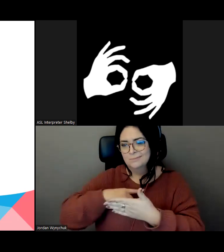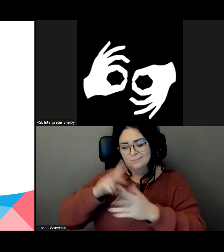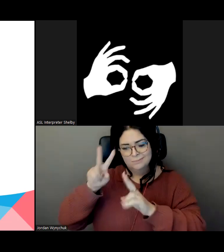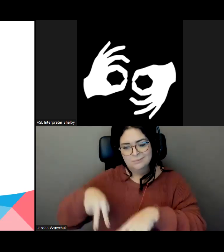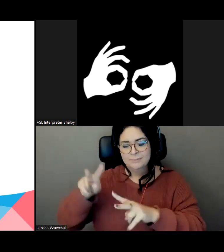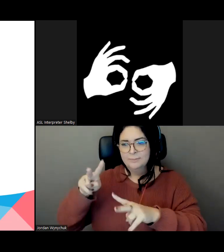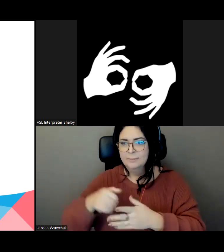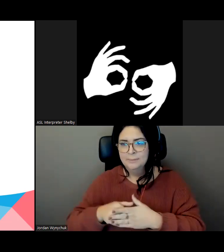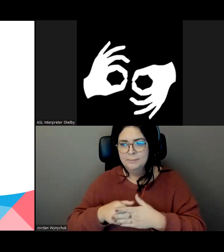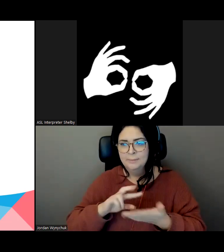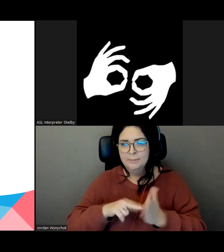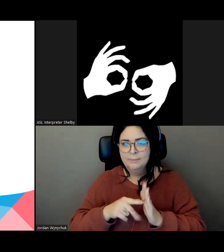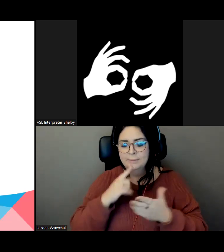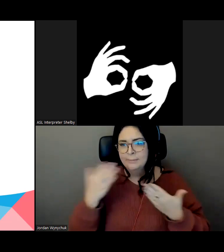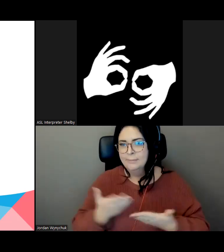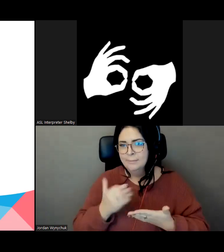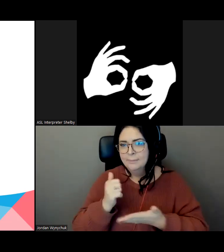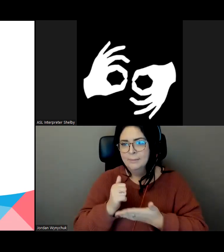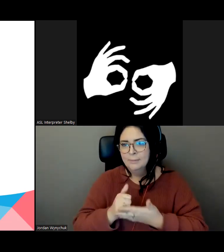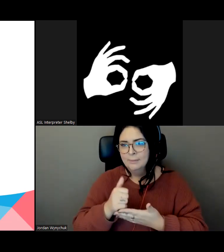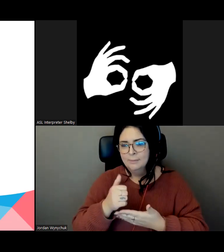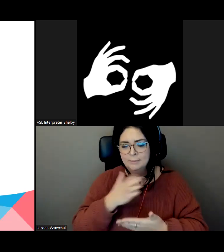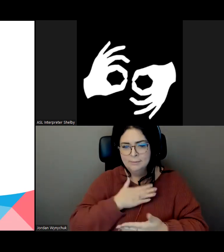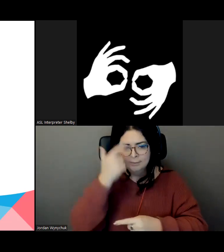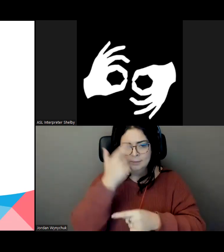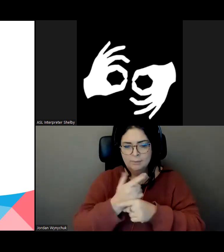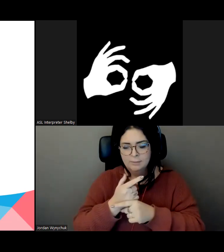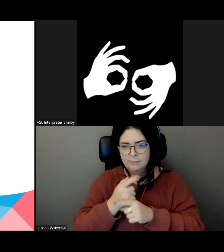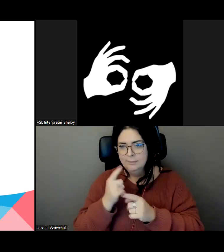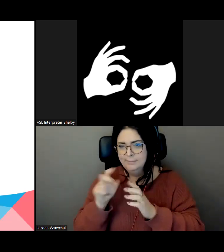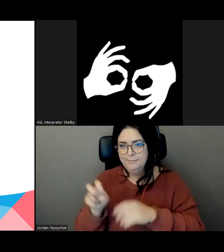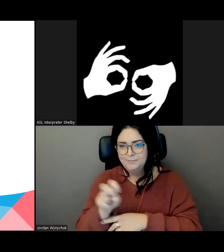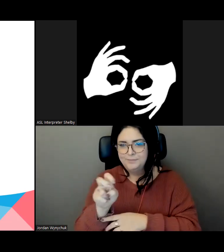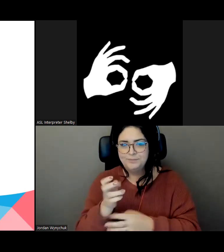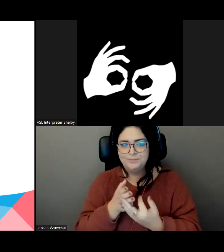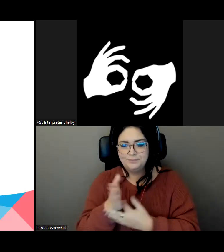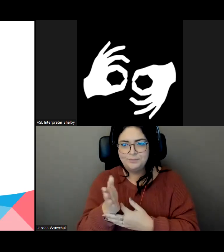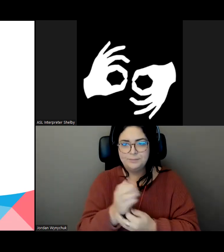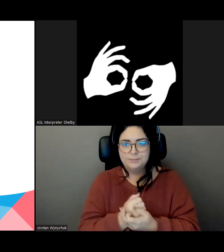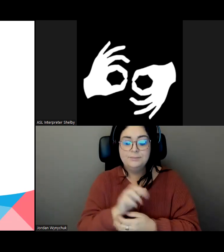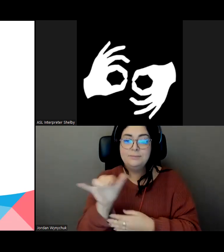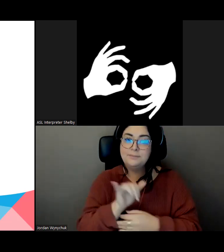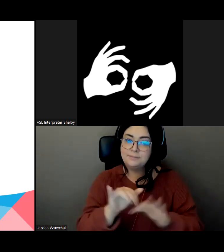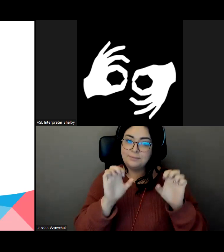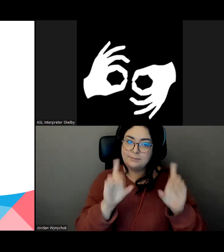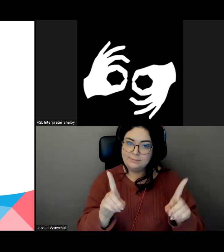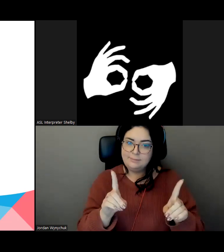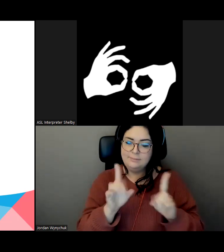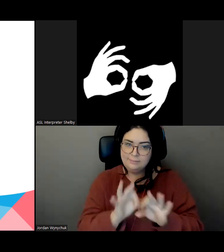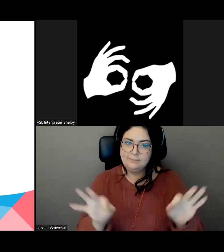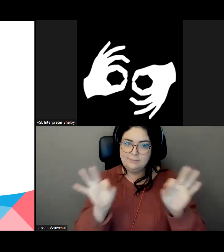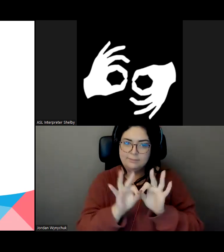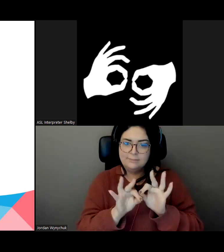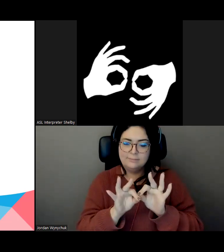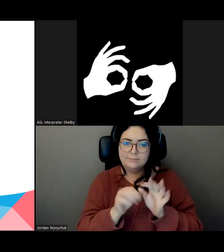to help him through it type thing. And also educate folks around how